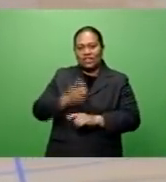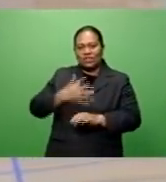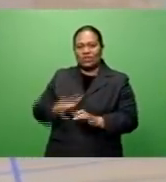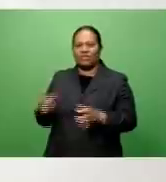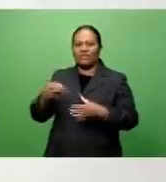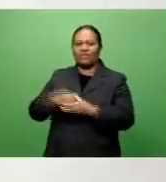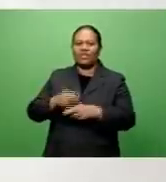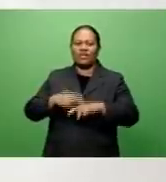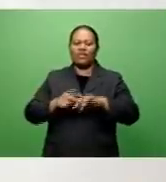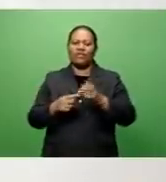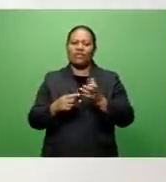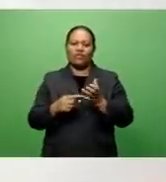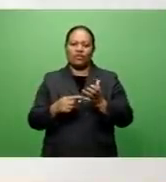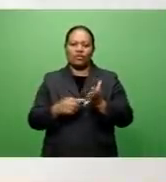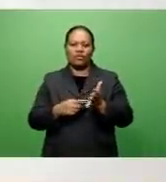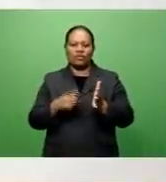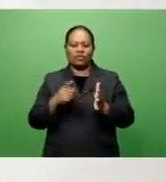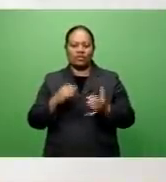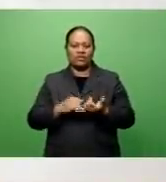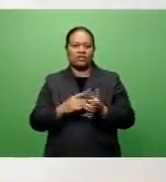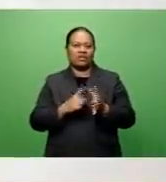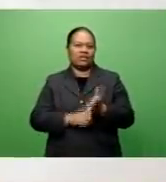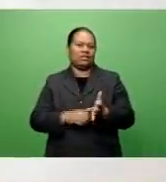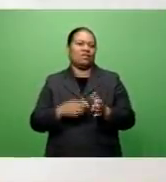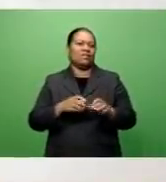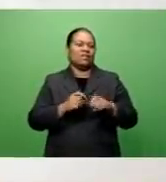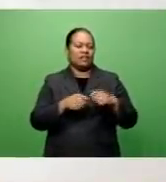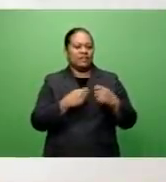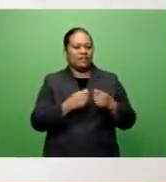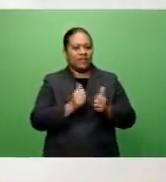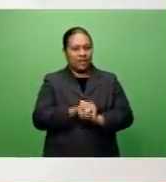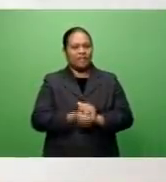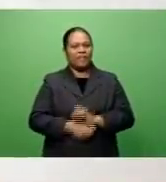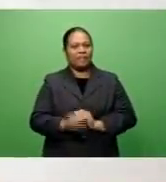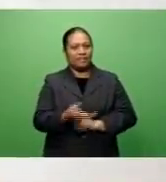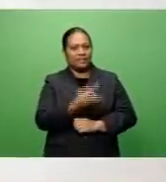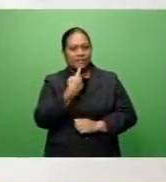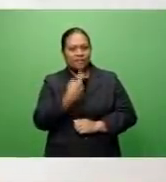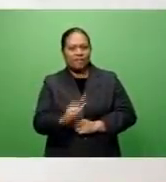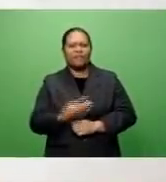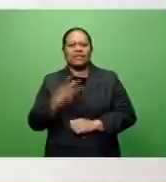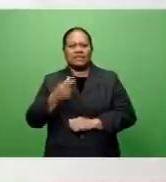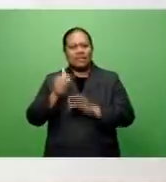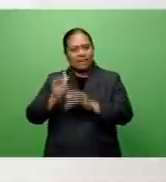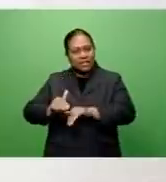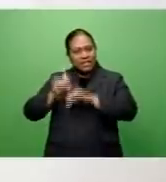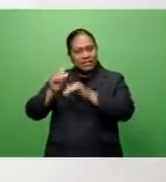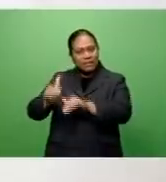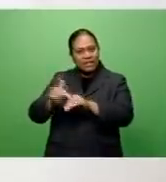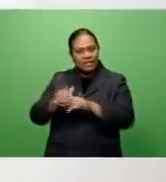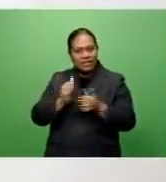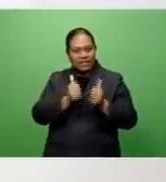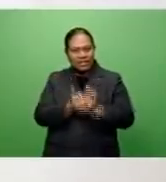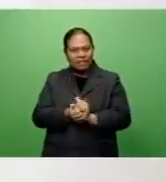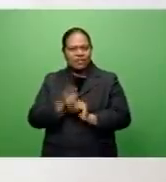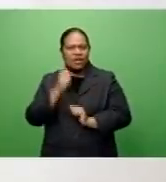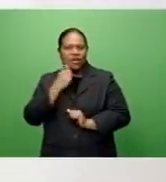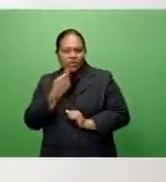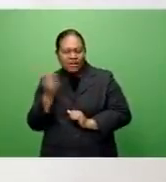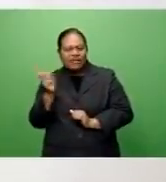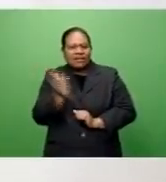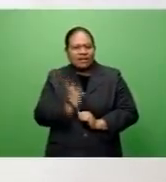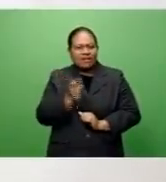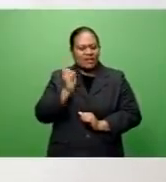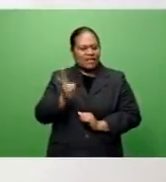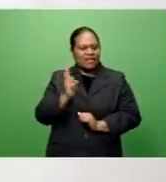weekend. The 6 southern teams who are participating in this tournament, they will once again